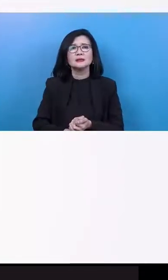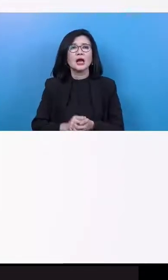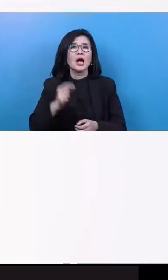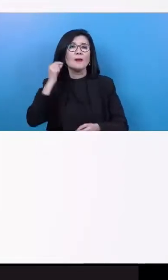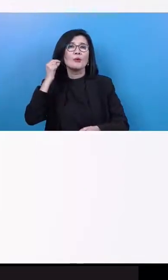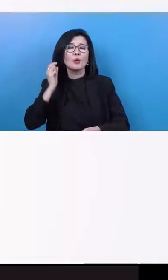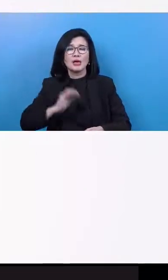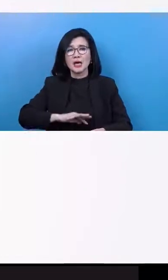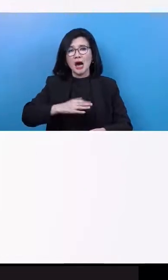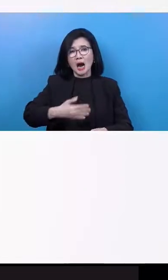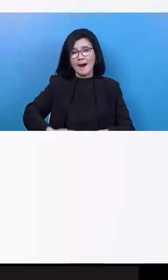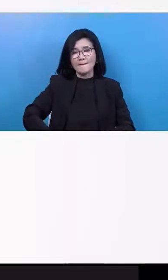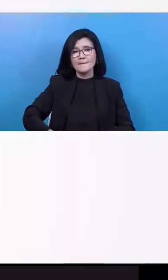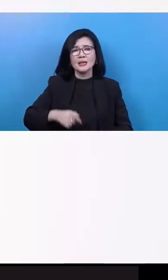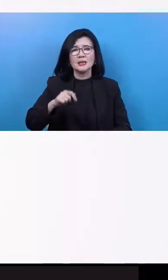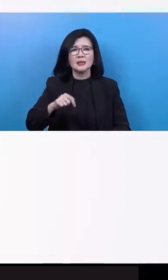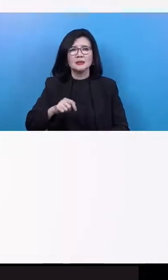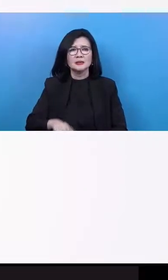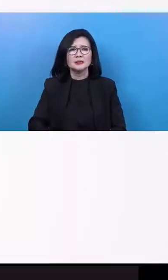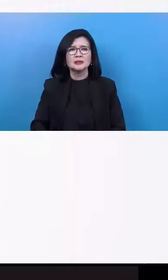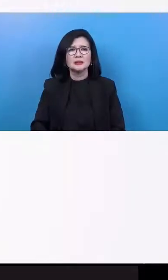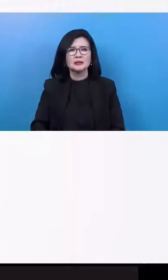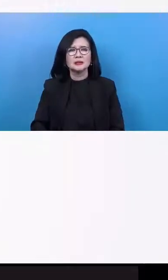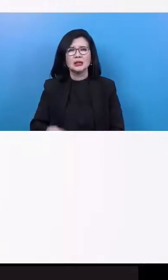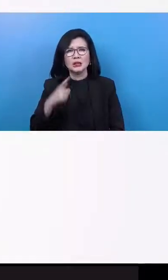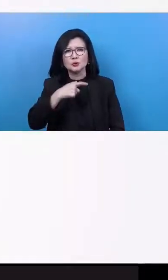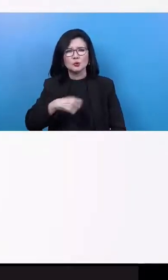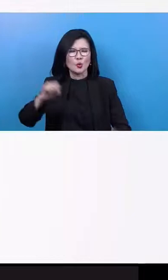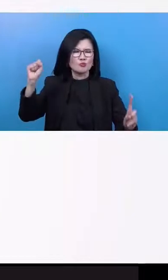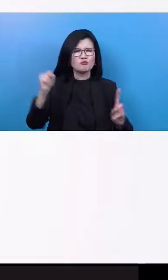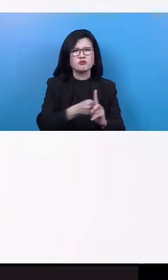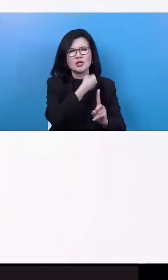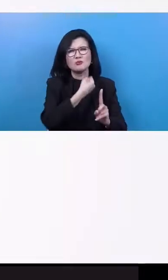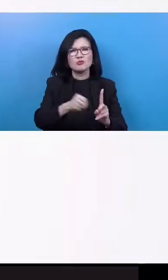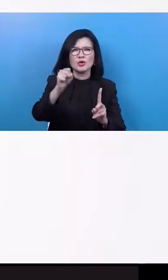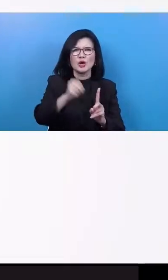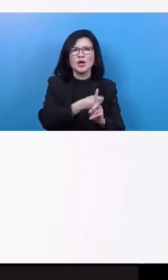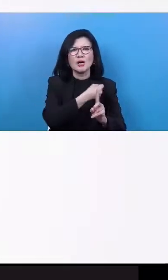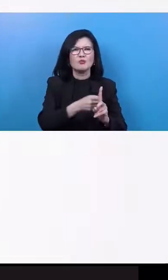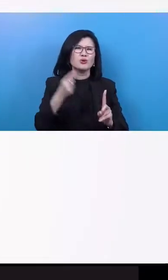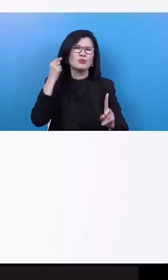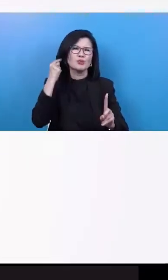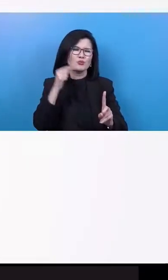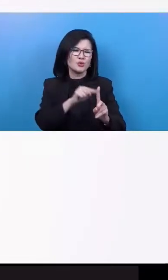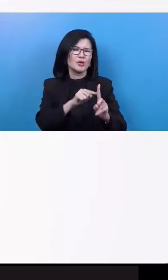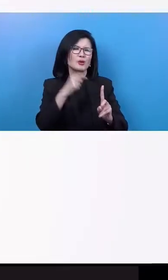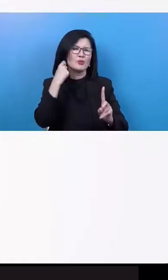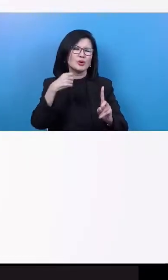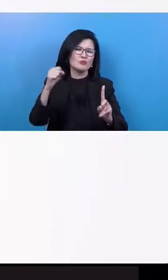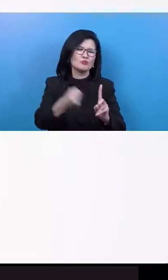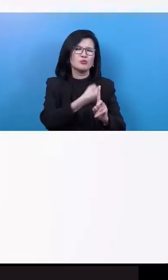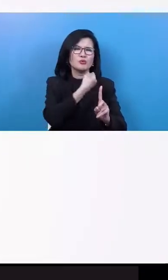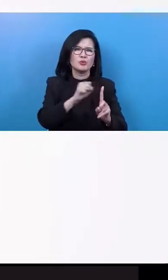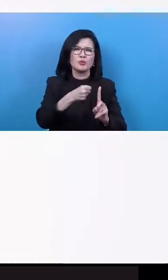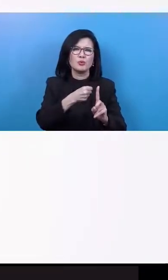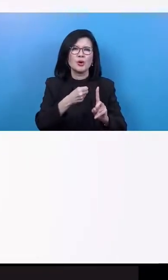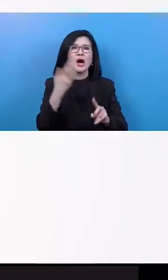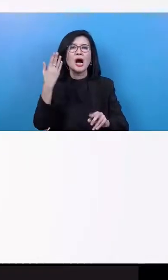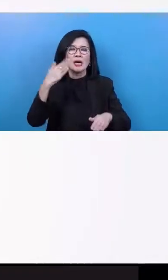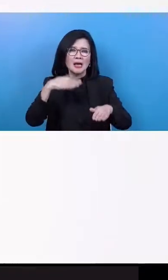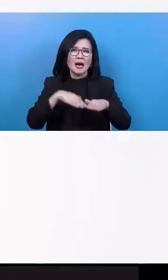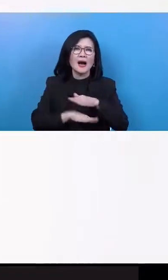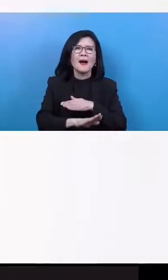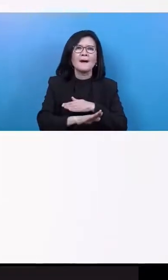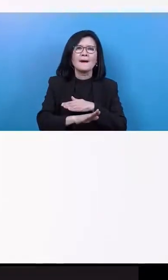but some of them also ended up into early marriages. So those were some of